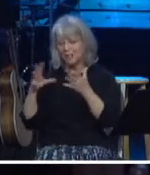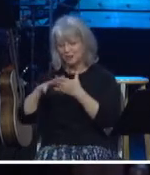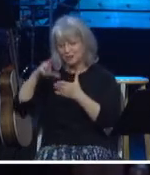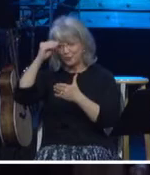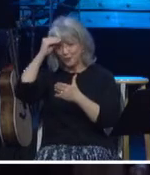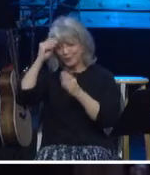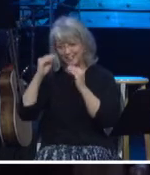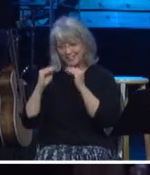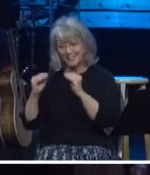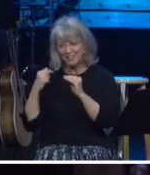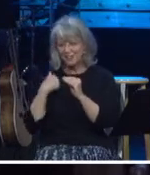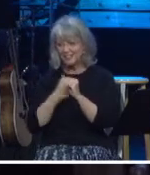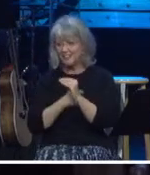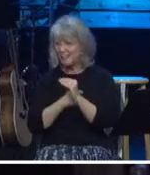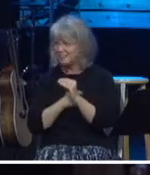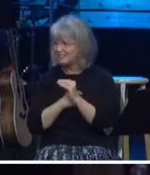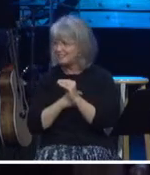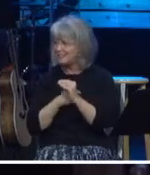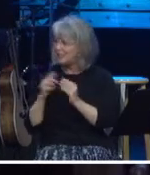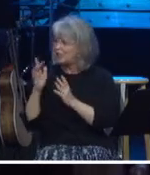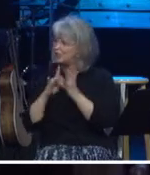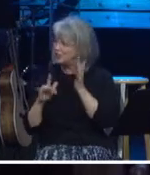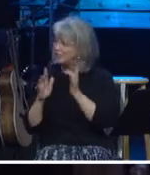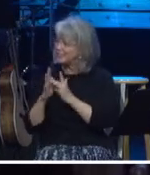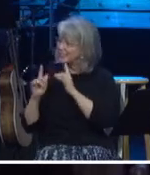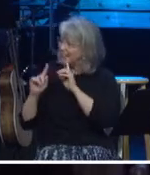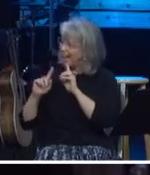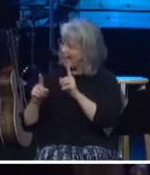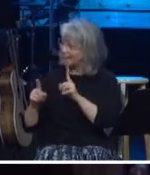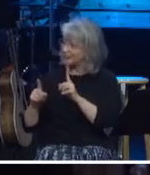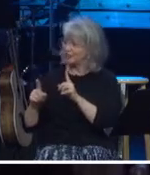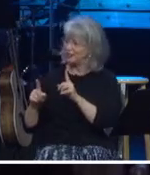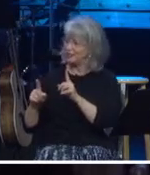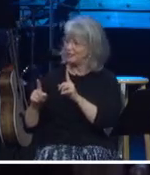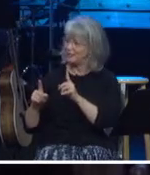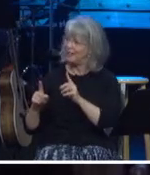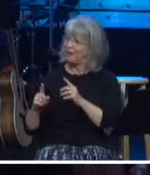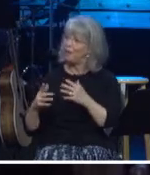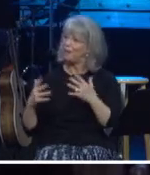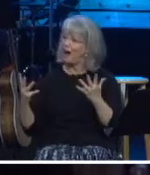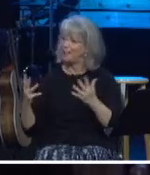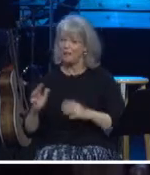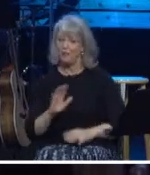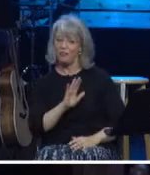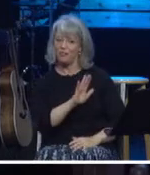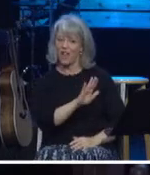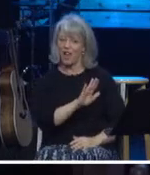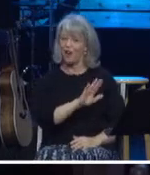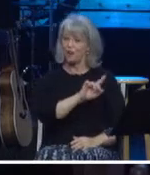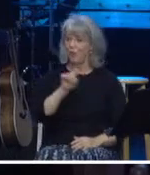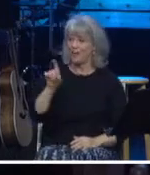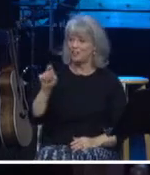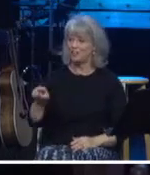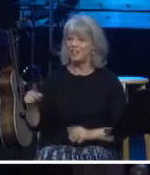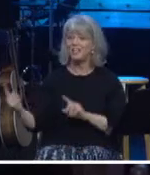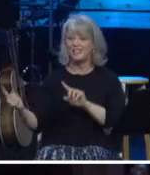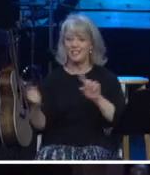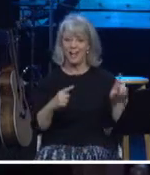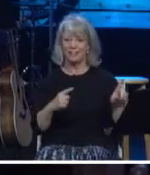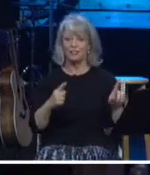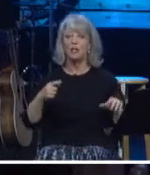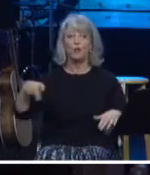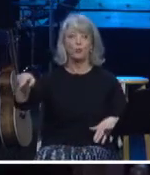morning. Because Jesus answers a question here that we've all asked. We've all